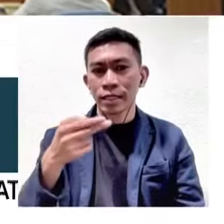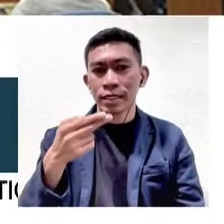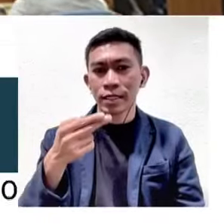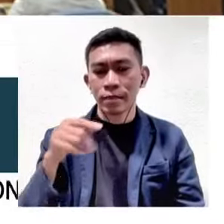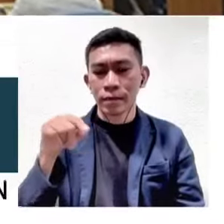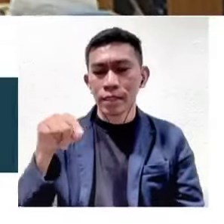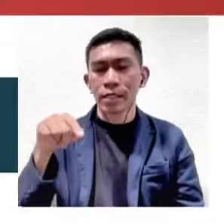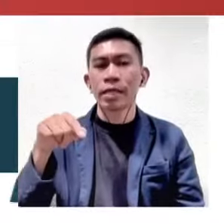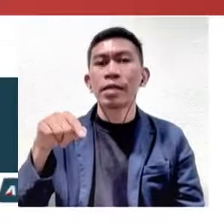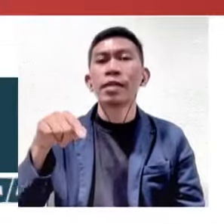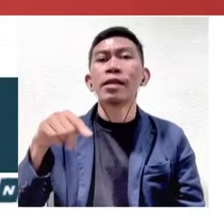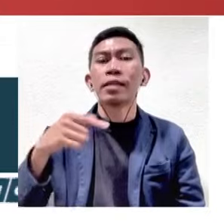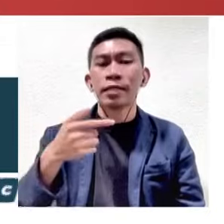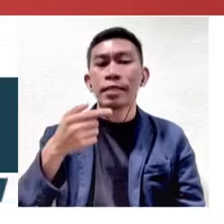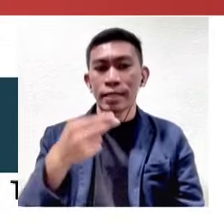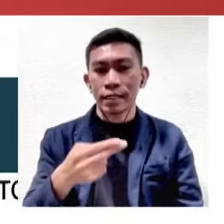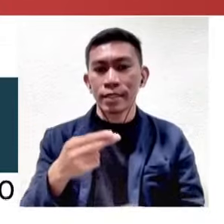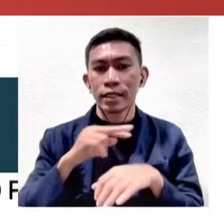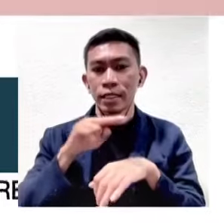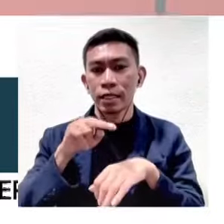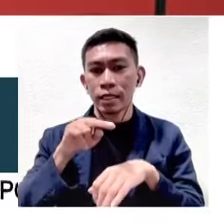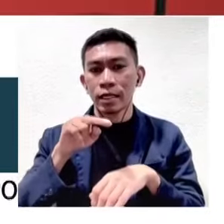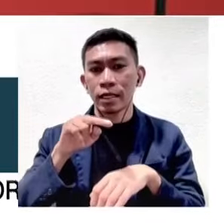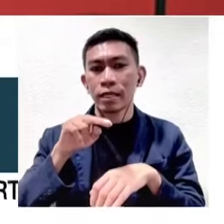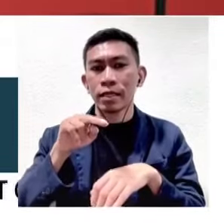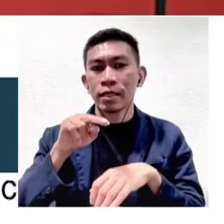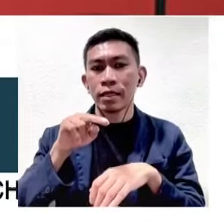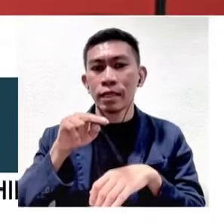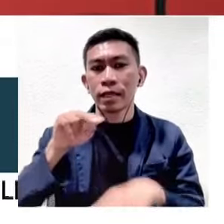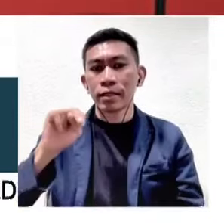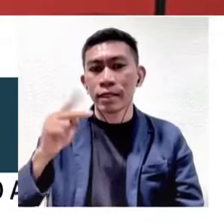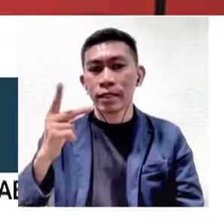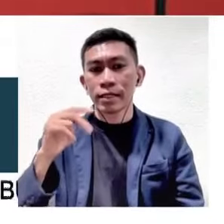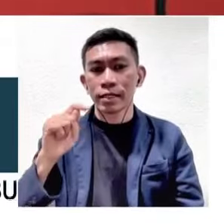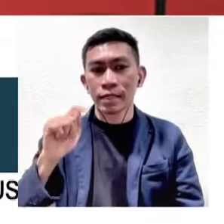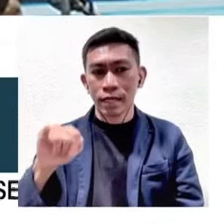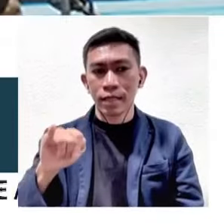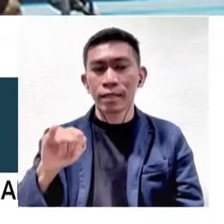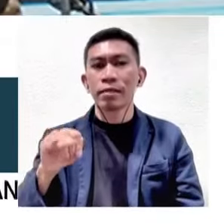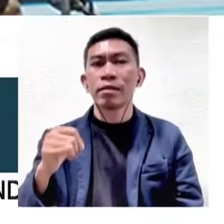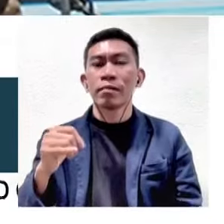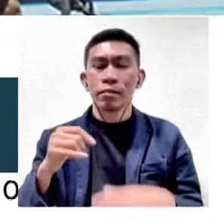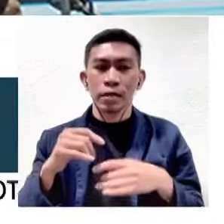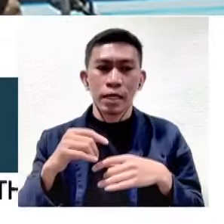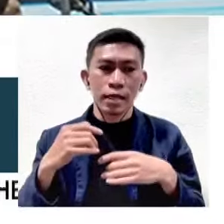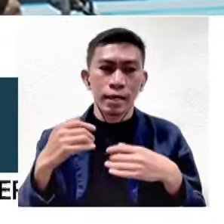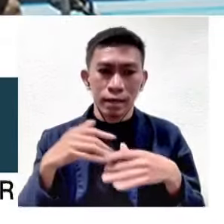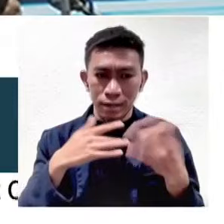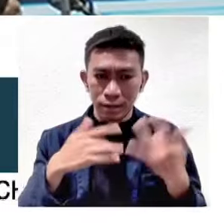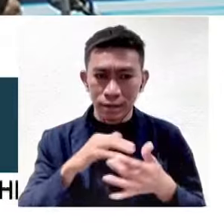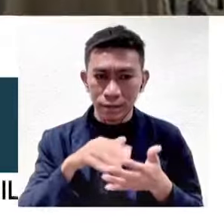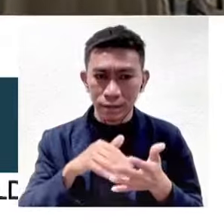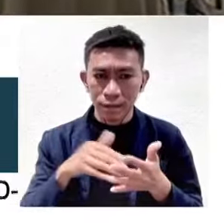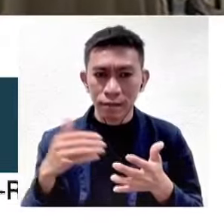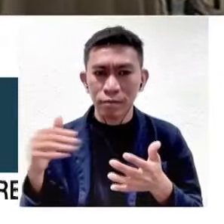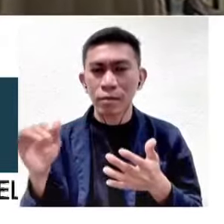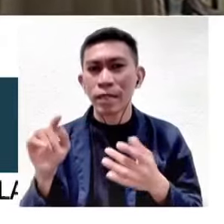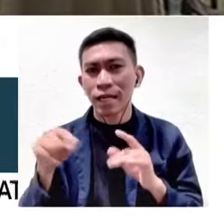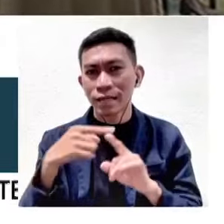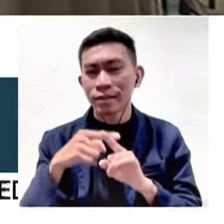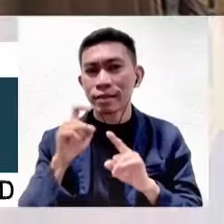PGH, National Kidney Center, Heart Center, tungkol pa rin yung legacy sa food security.